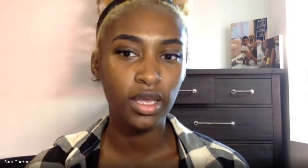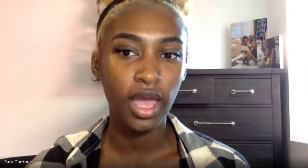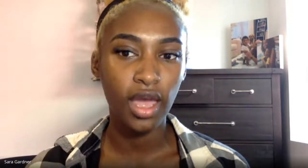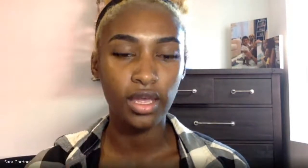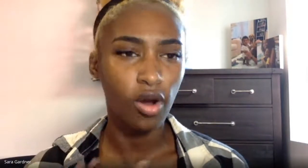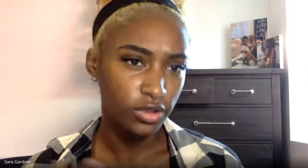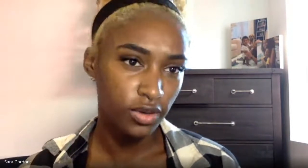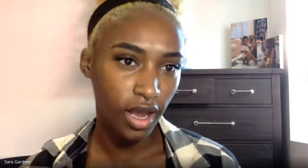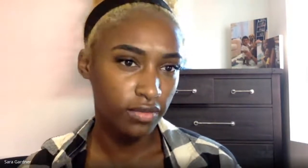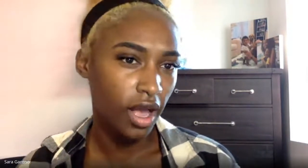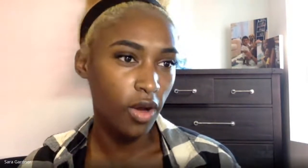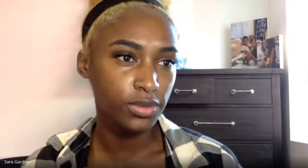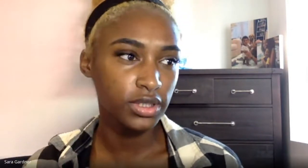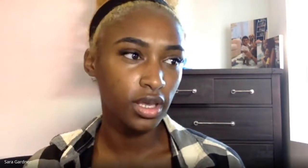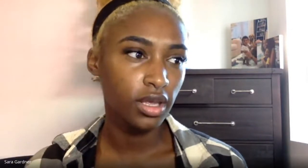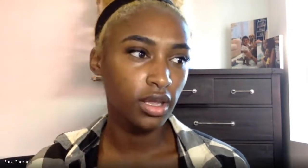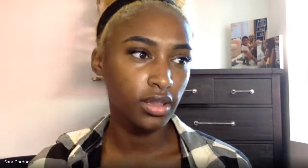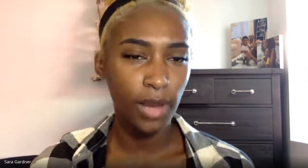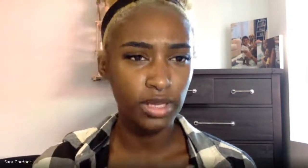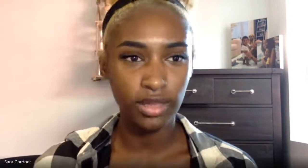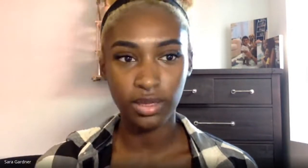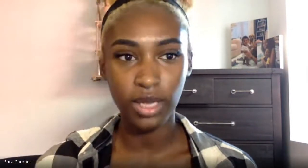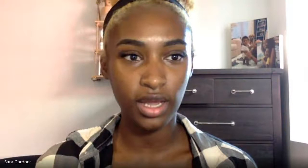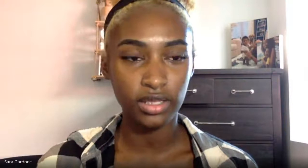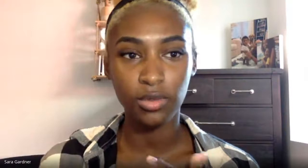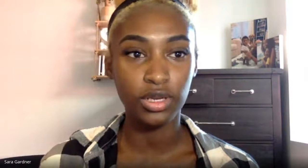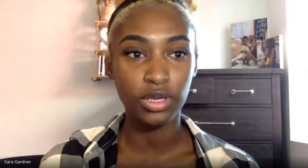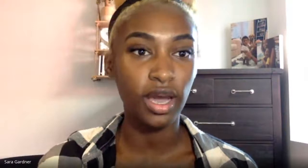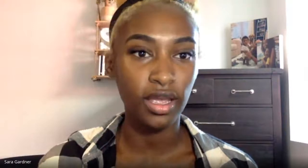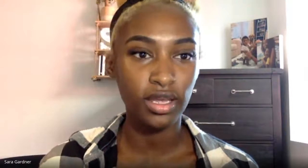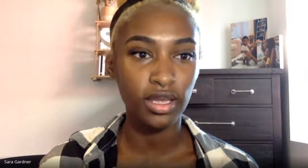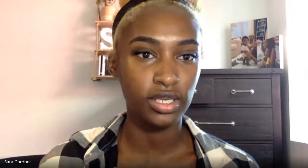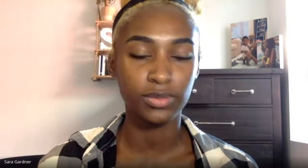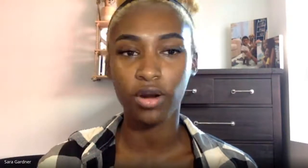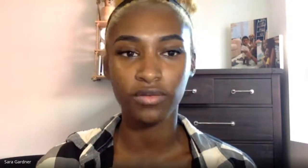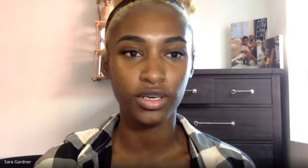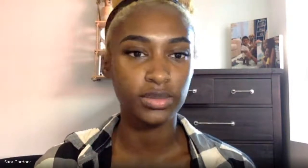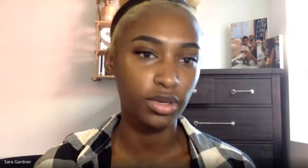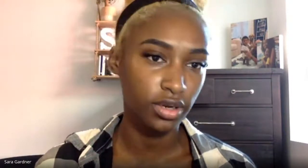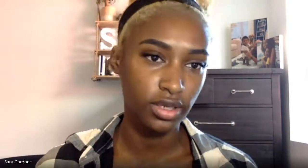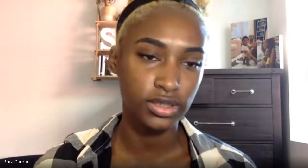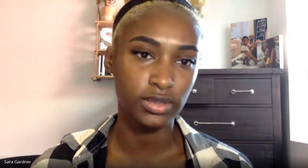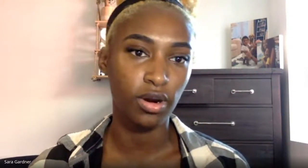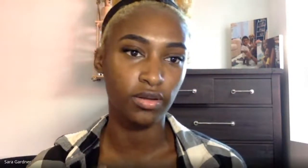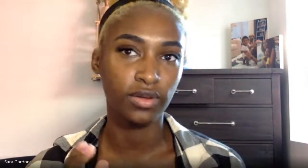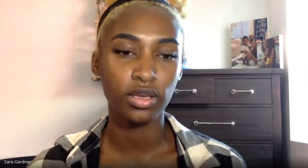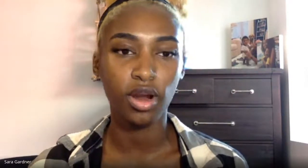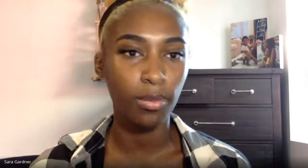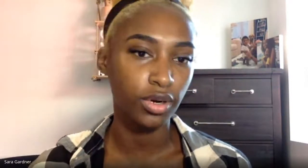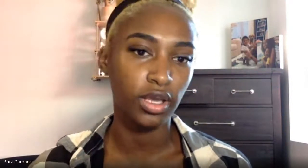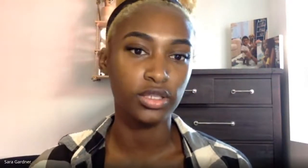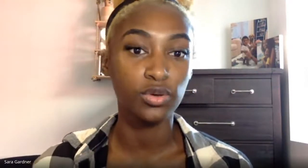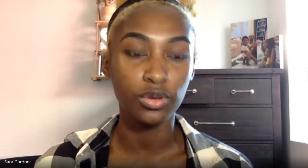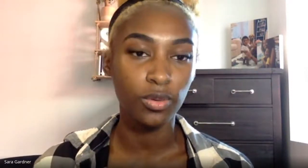but it also kind of helps, I mean, I think make that community tight. Is it's part of your experience, it's part of